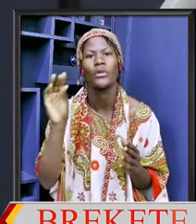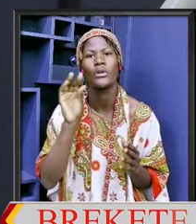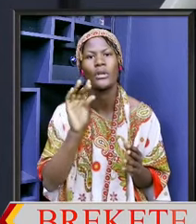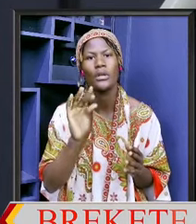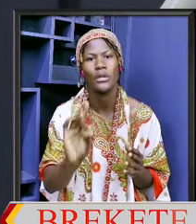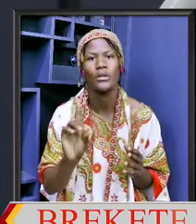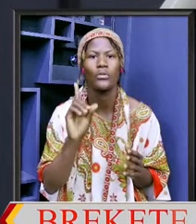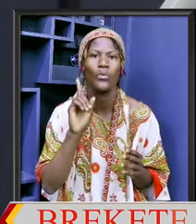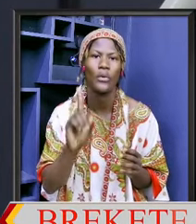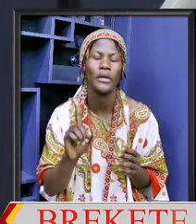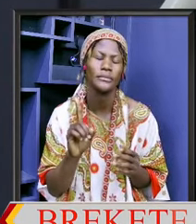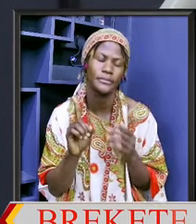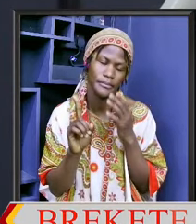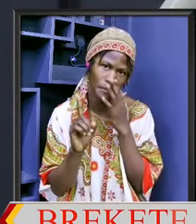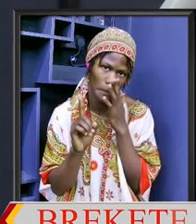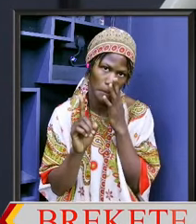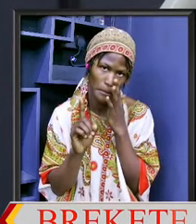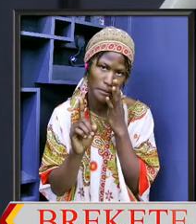081